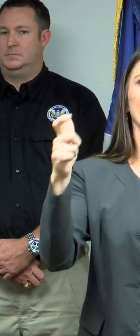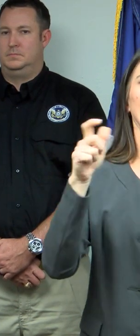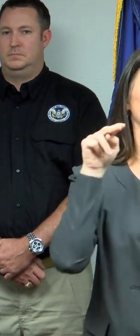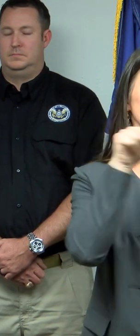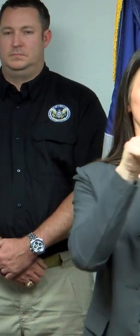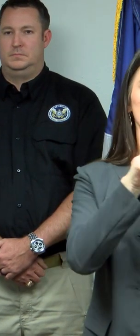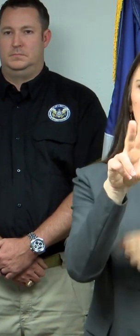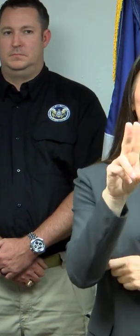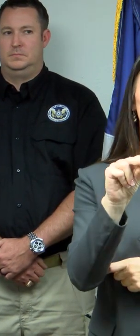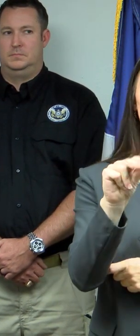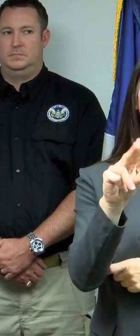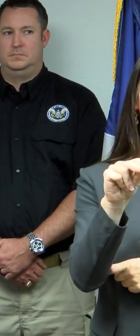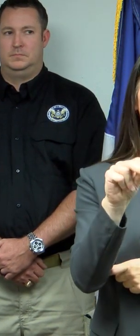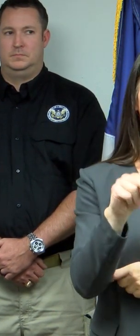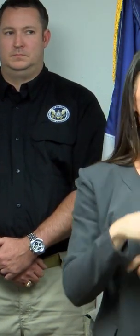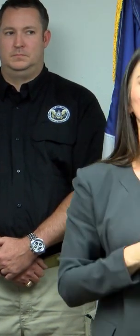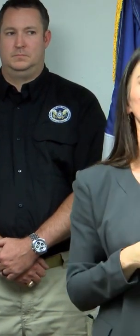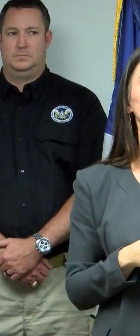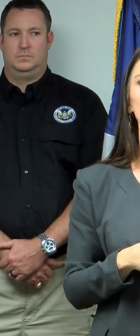major.